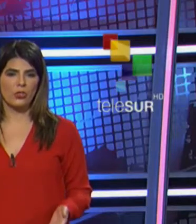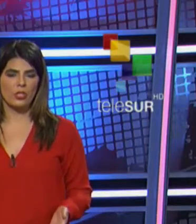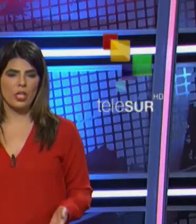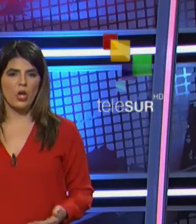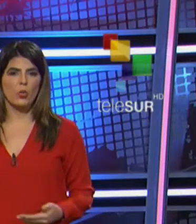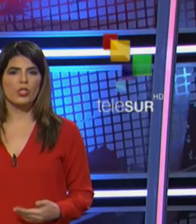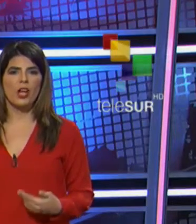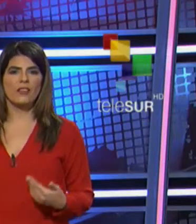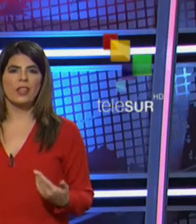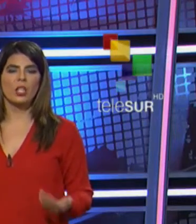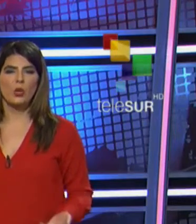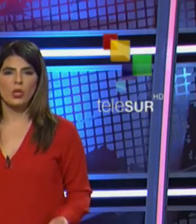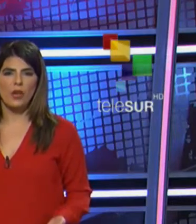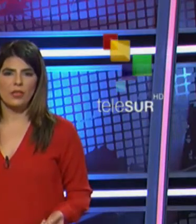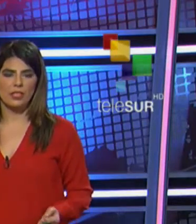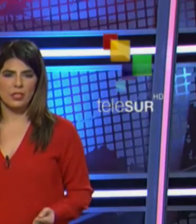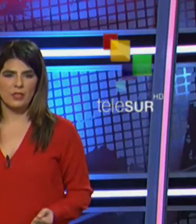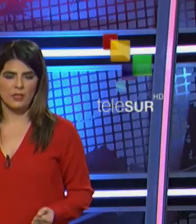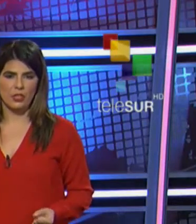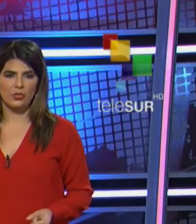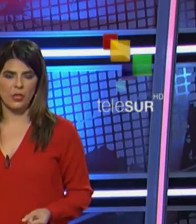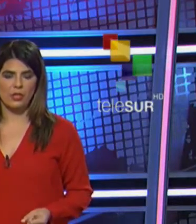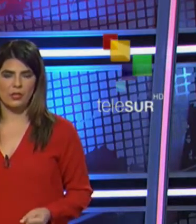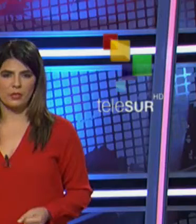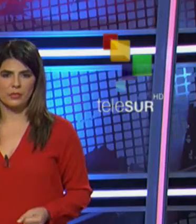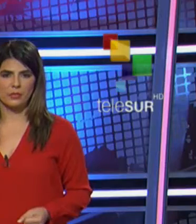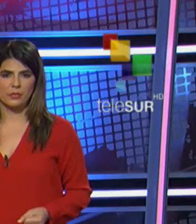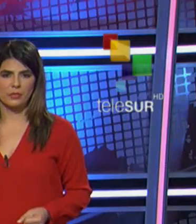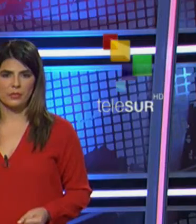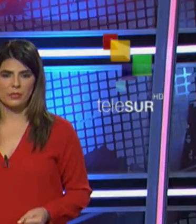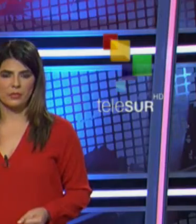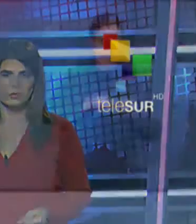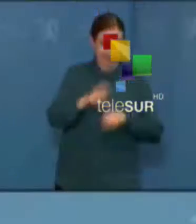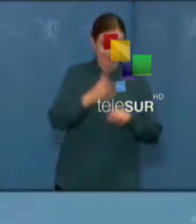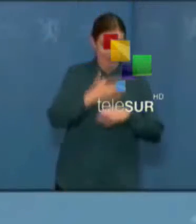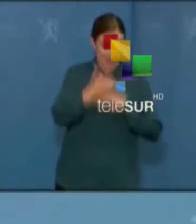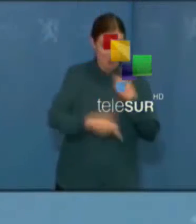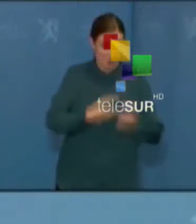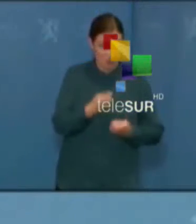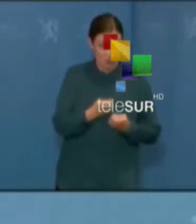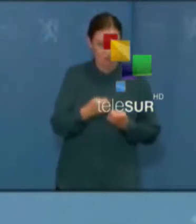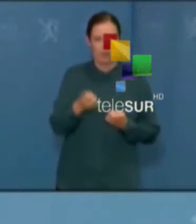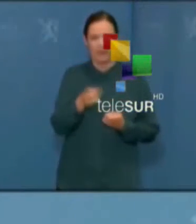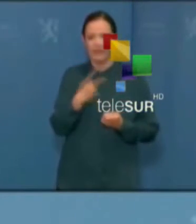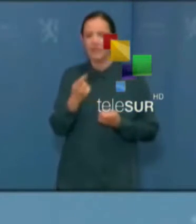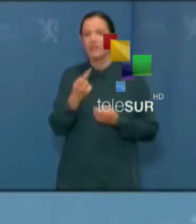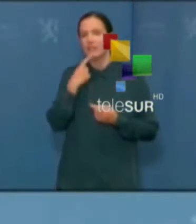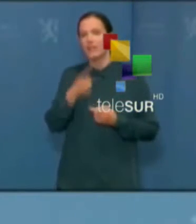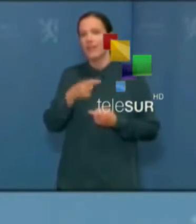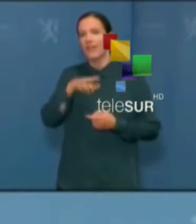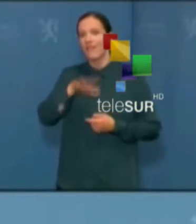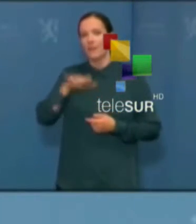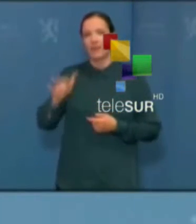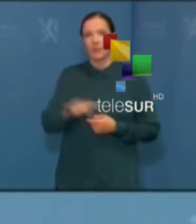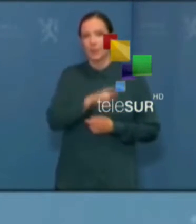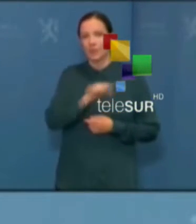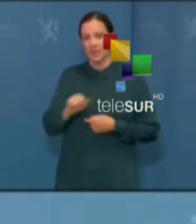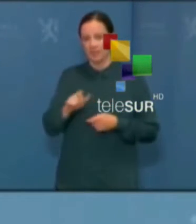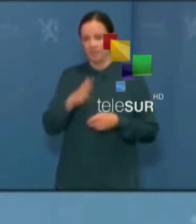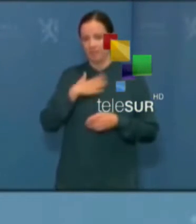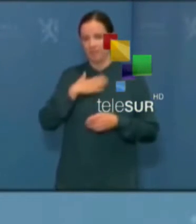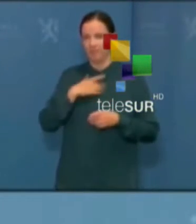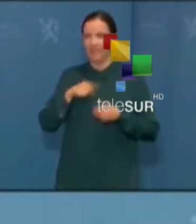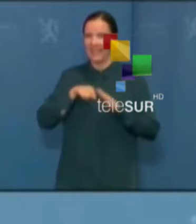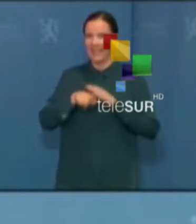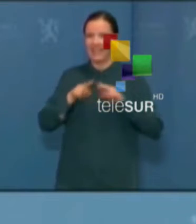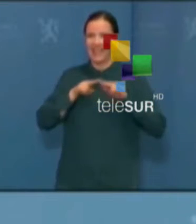Union countries which have a low COVID-19 infection rate. The government has decided that from the 15th of